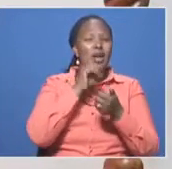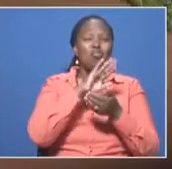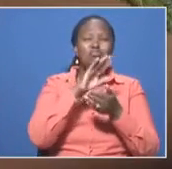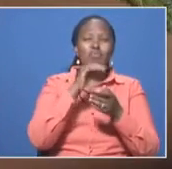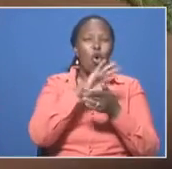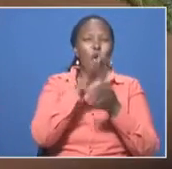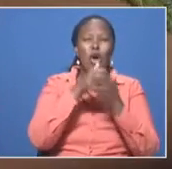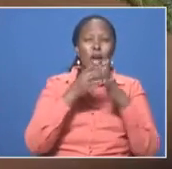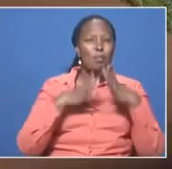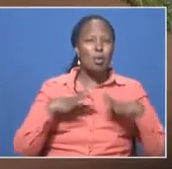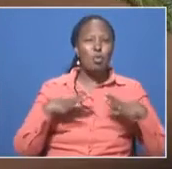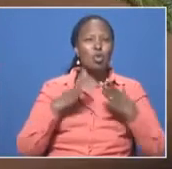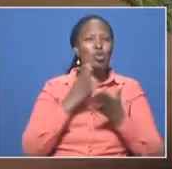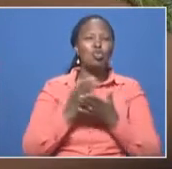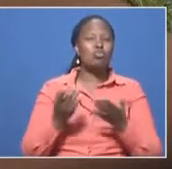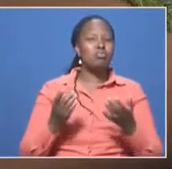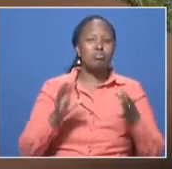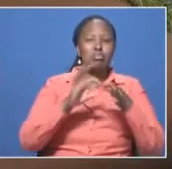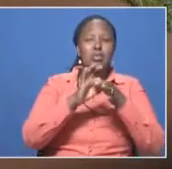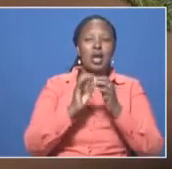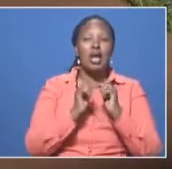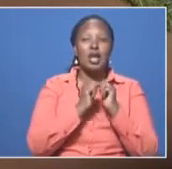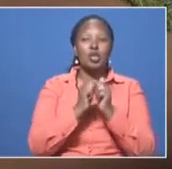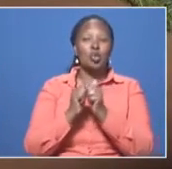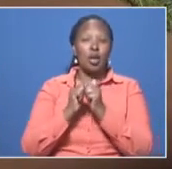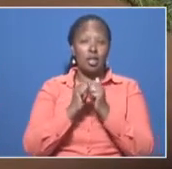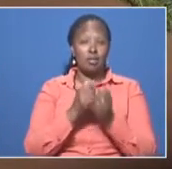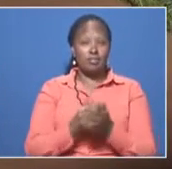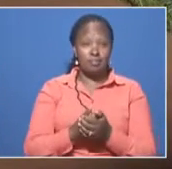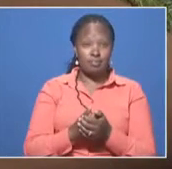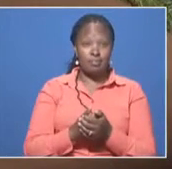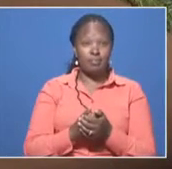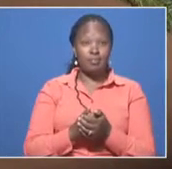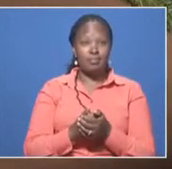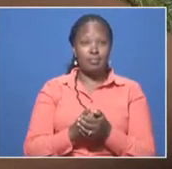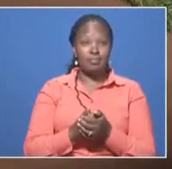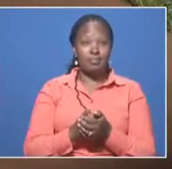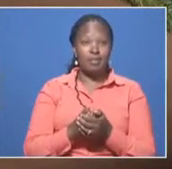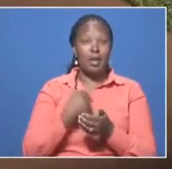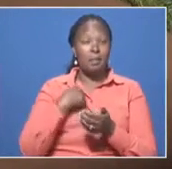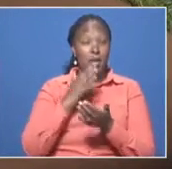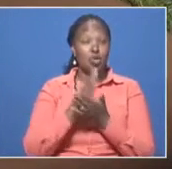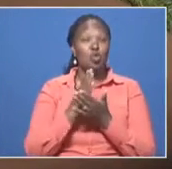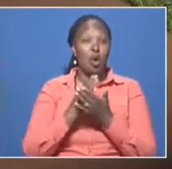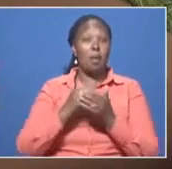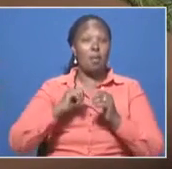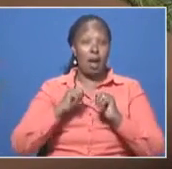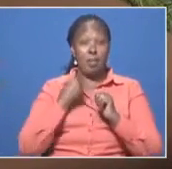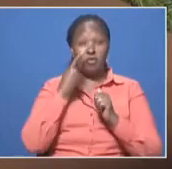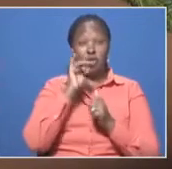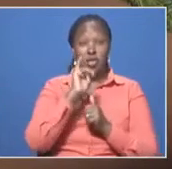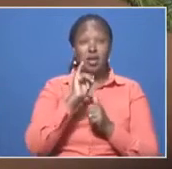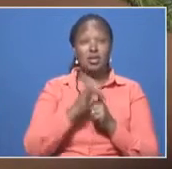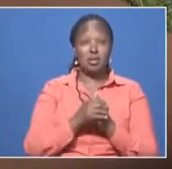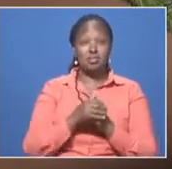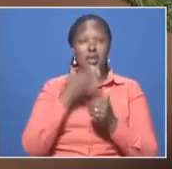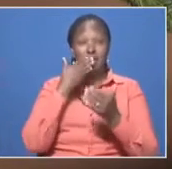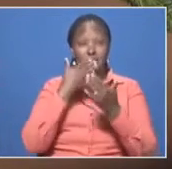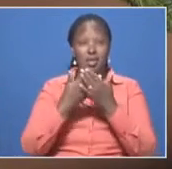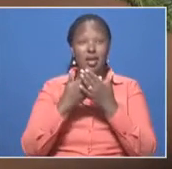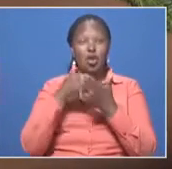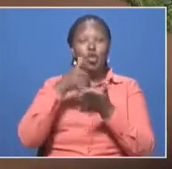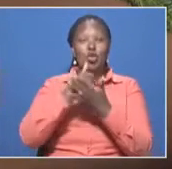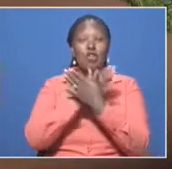just came together. And I'm very grateful for that. Very, very good. Even my